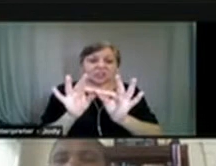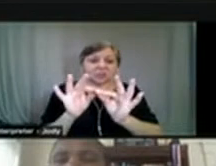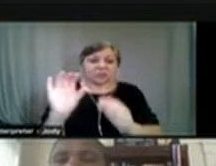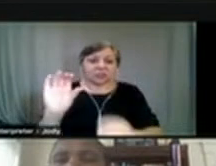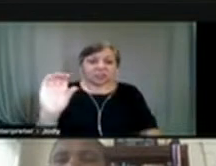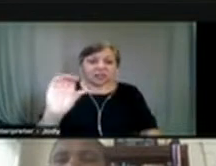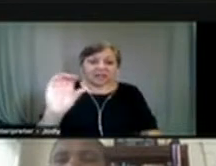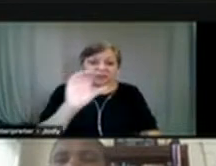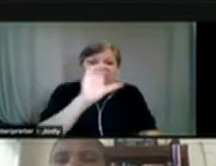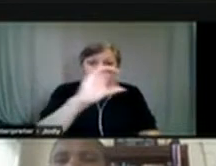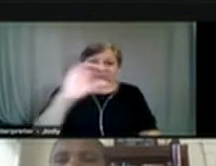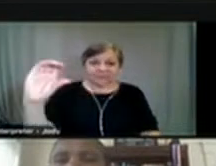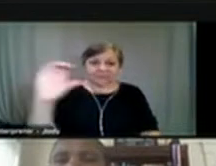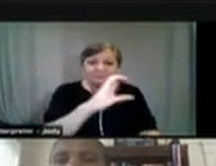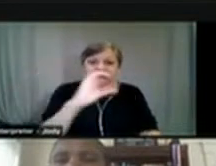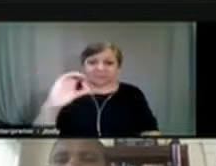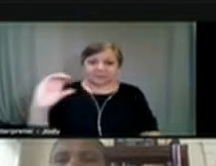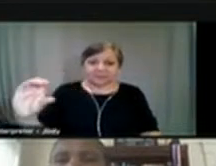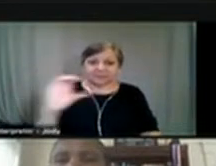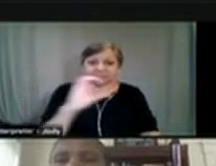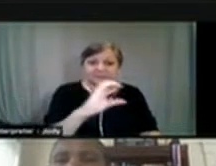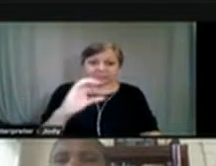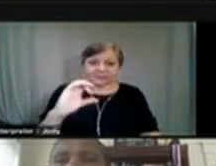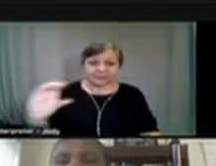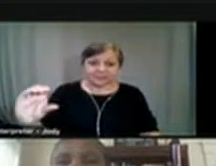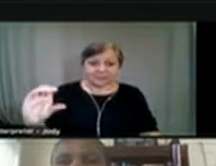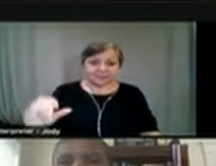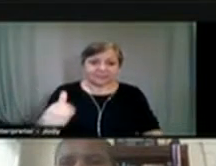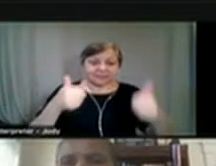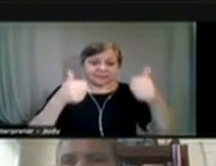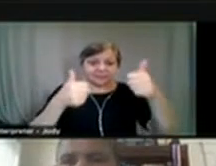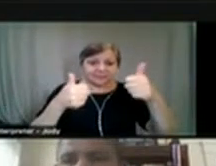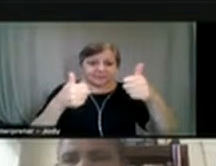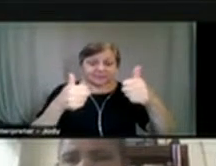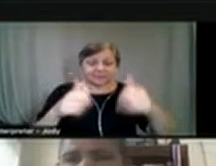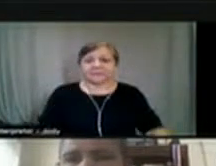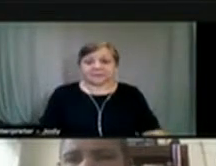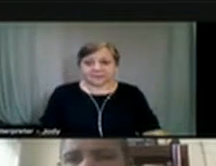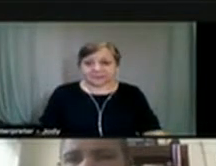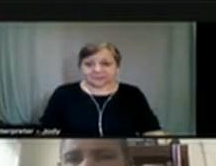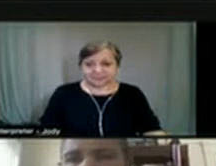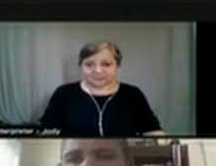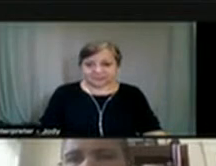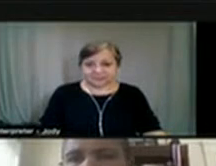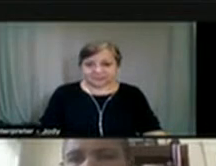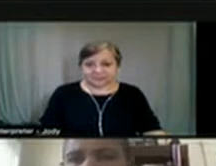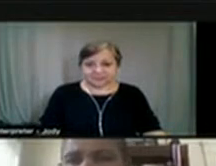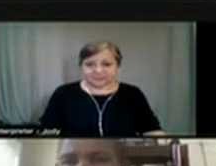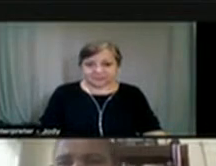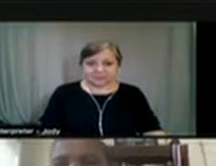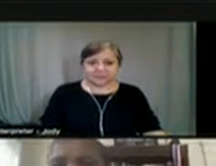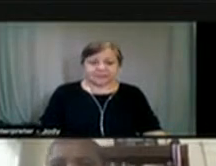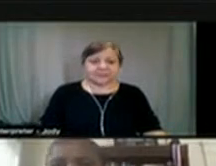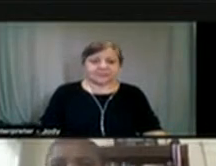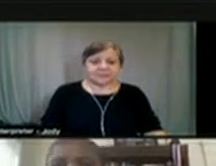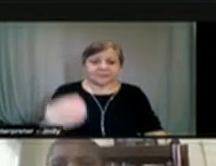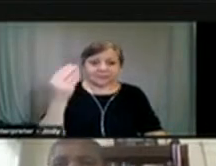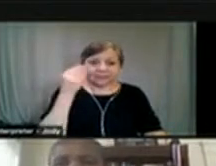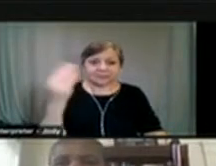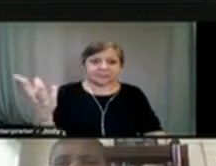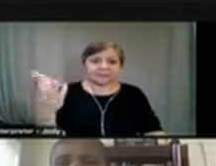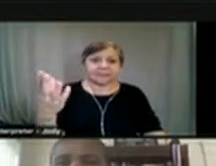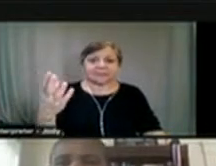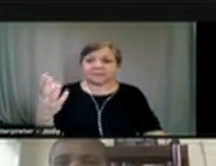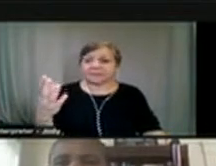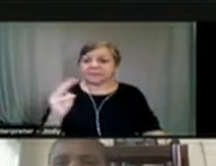All right. And our interpretation channels are live. And I believe, Mr. Chair, if we could test it, Mr.